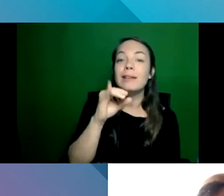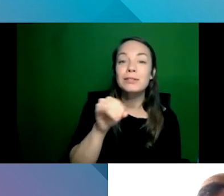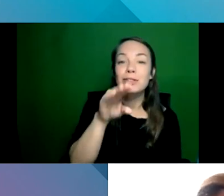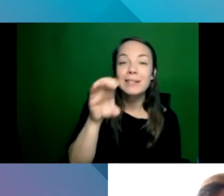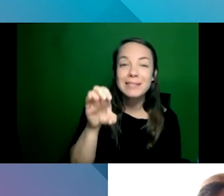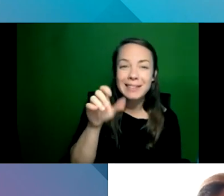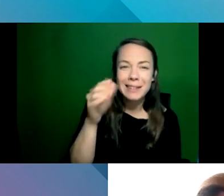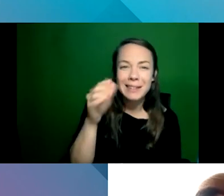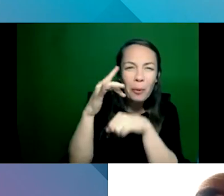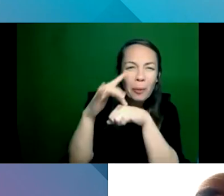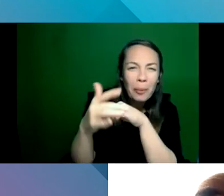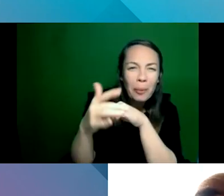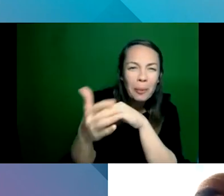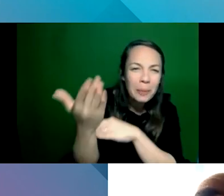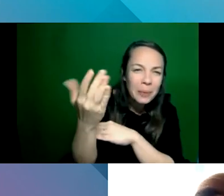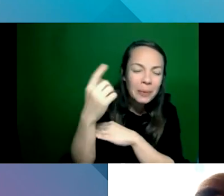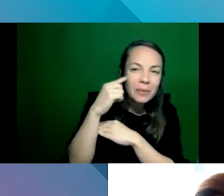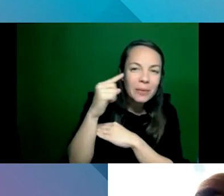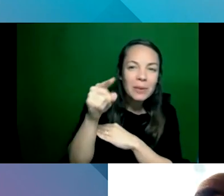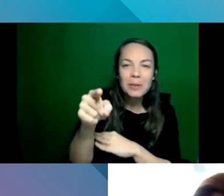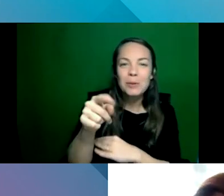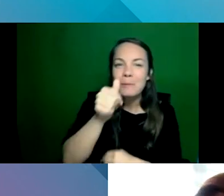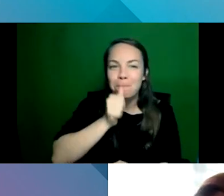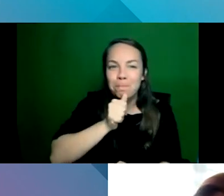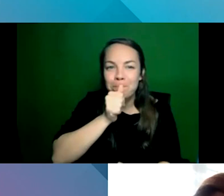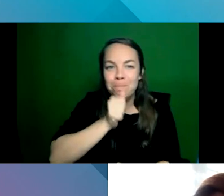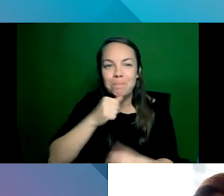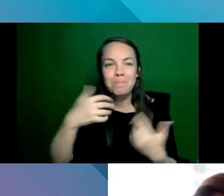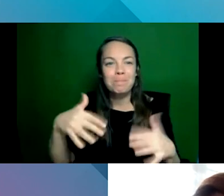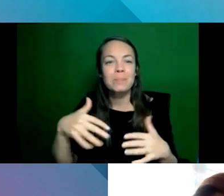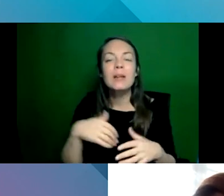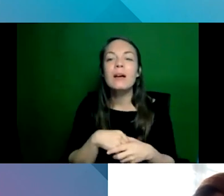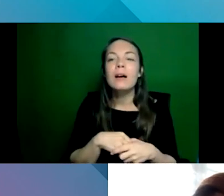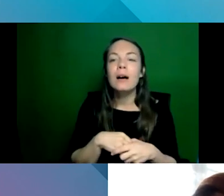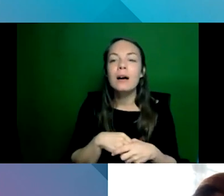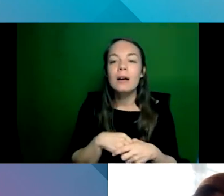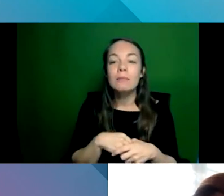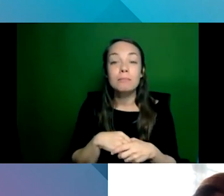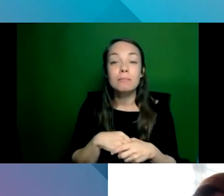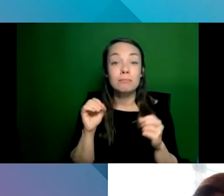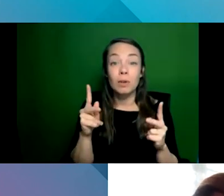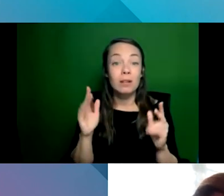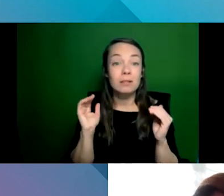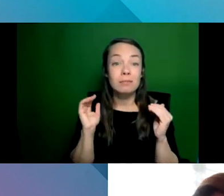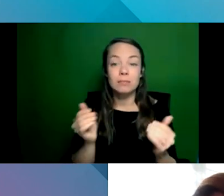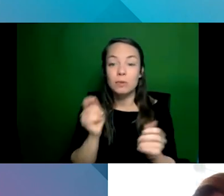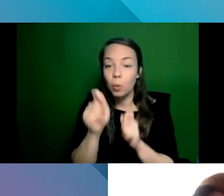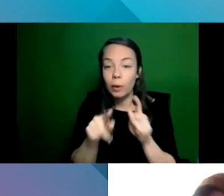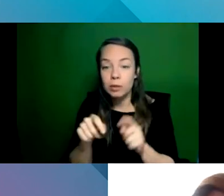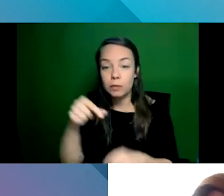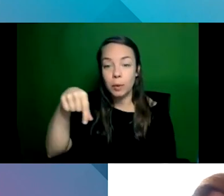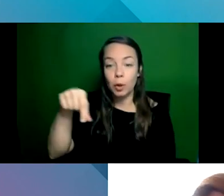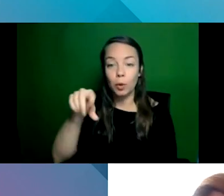are. So we appreciate you being a trooper. And let's just get right to the questions. So